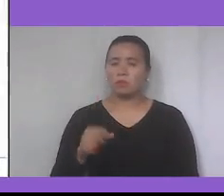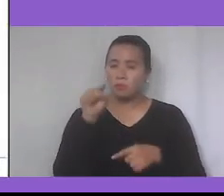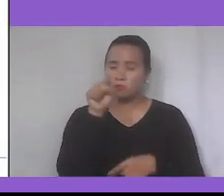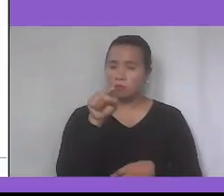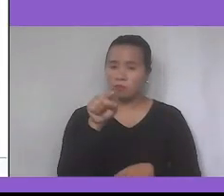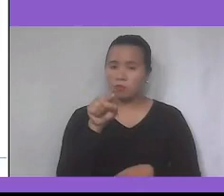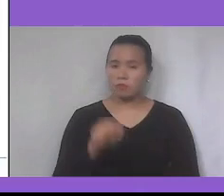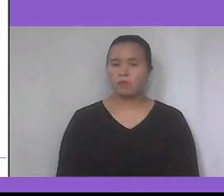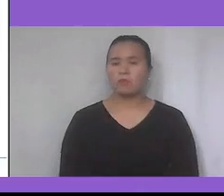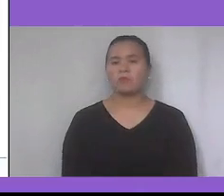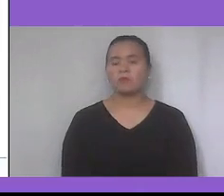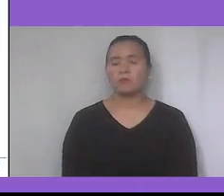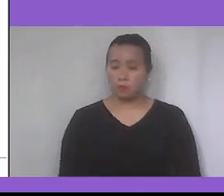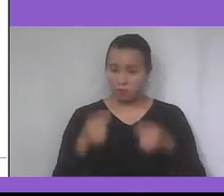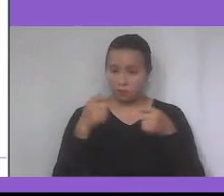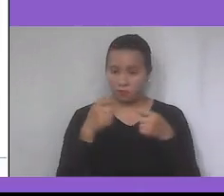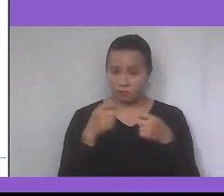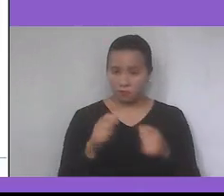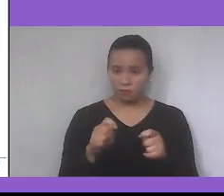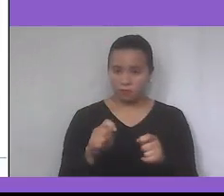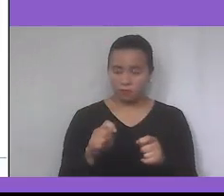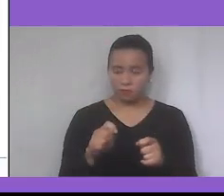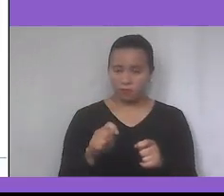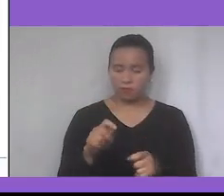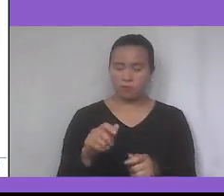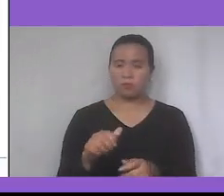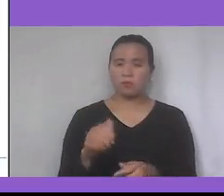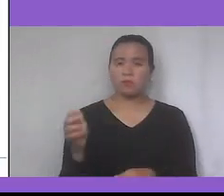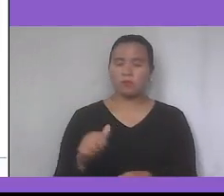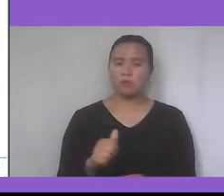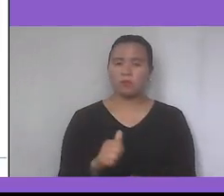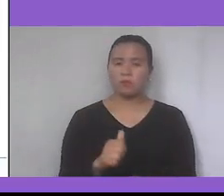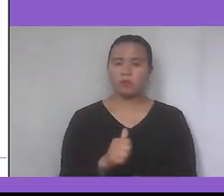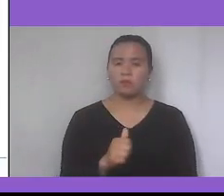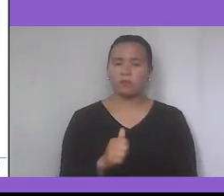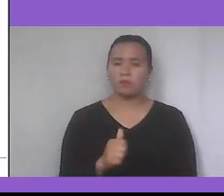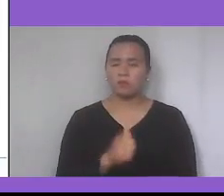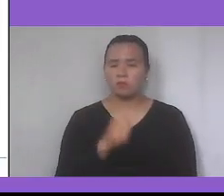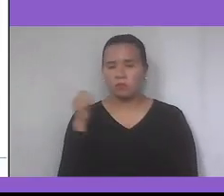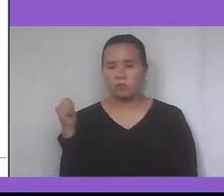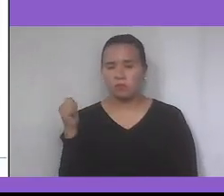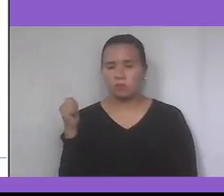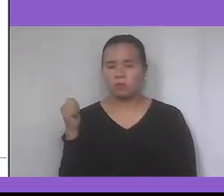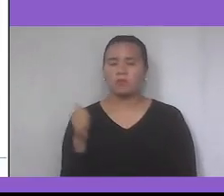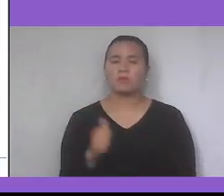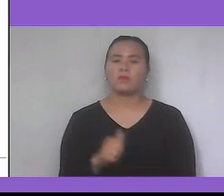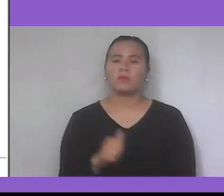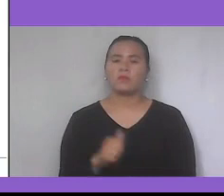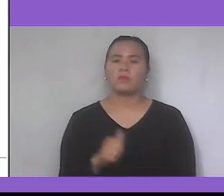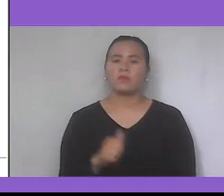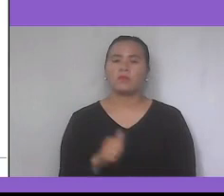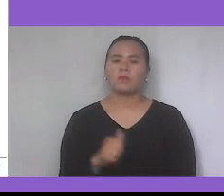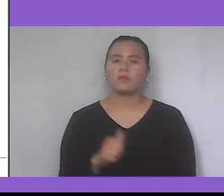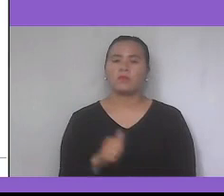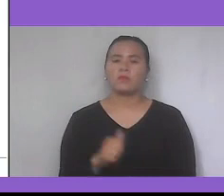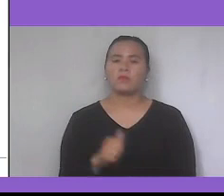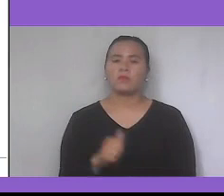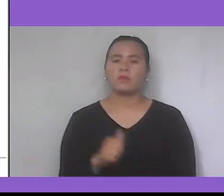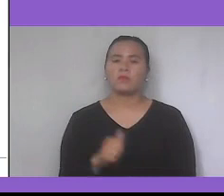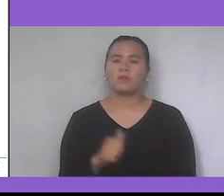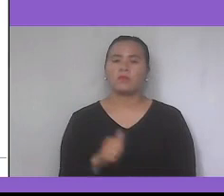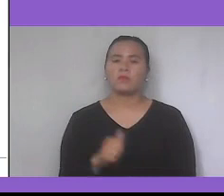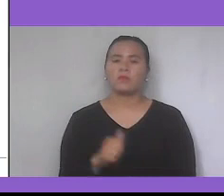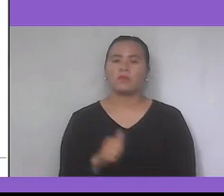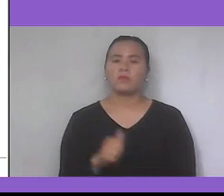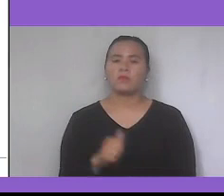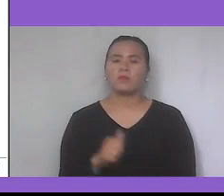equals 3. So just click this button to exit, and let us try another equation by typing